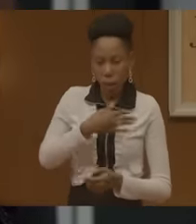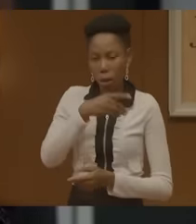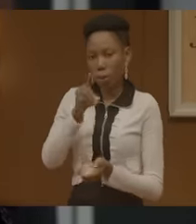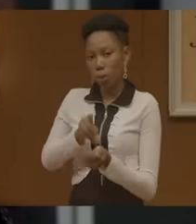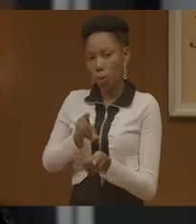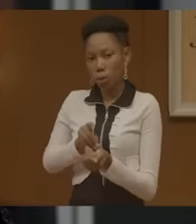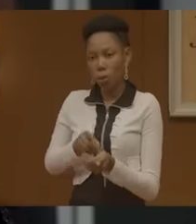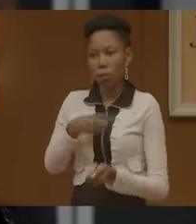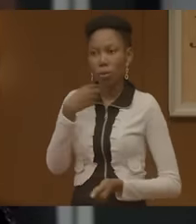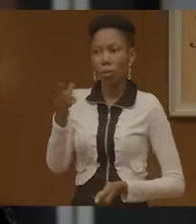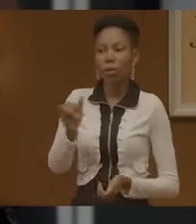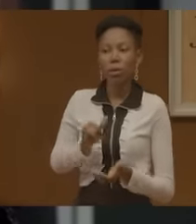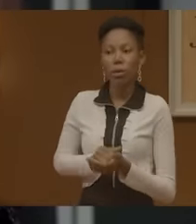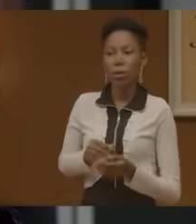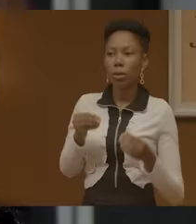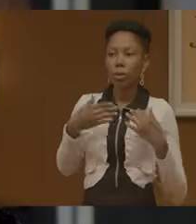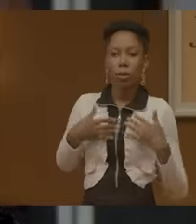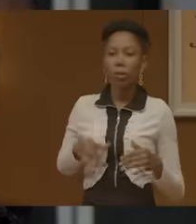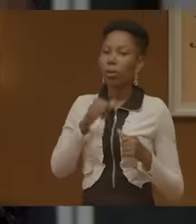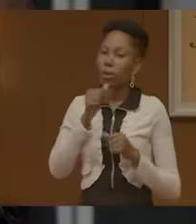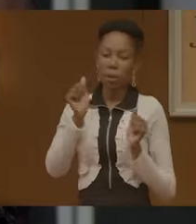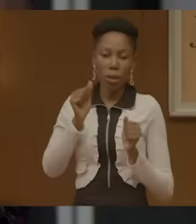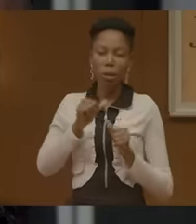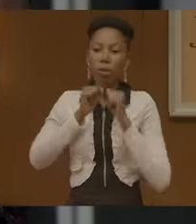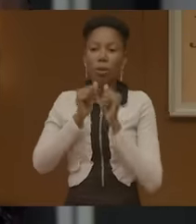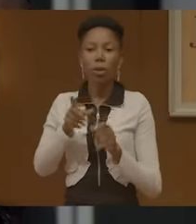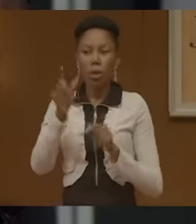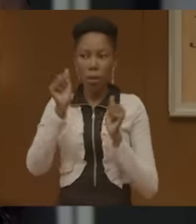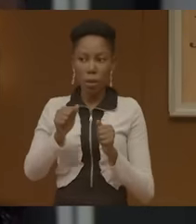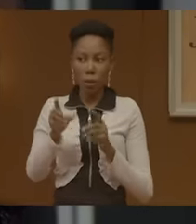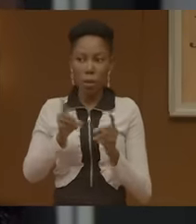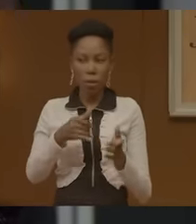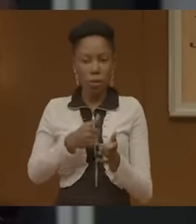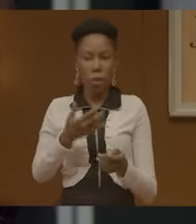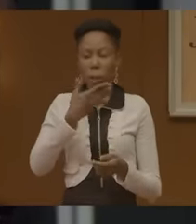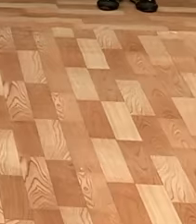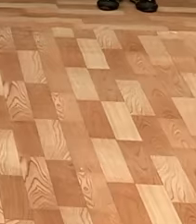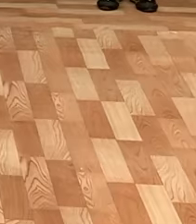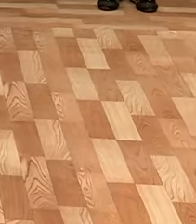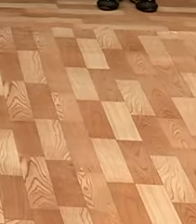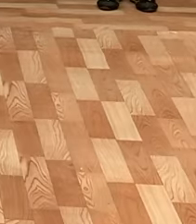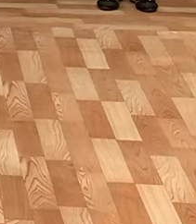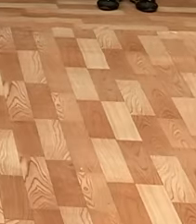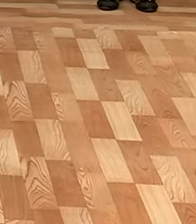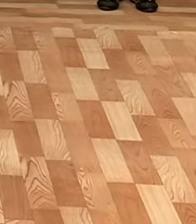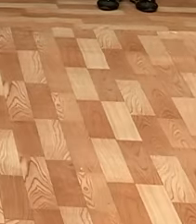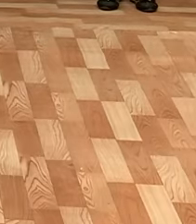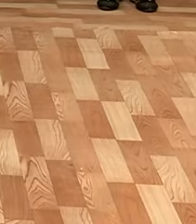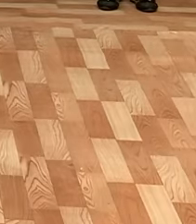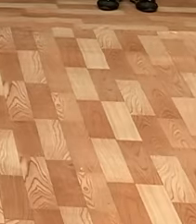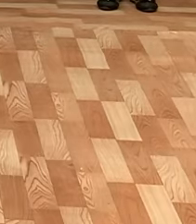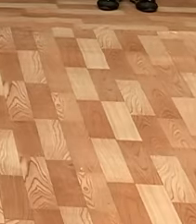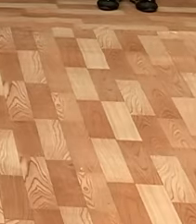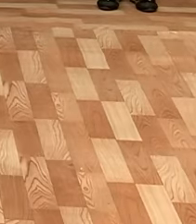that there's nothing I could do, that he's going to refer us to Ajerom General Hospital. So I went